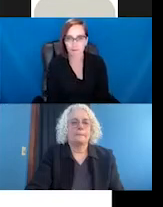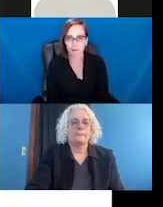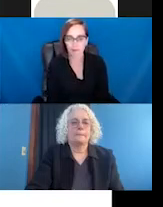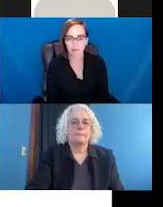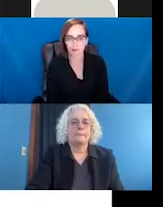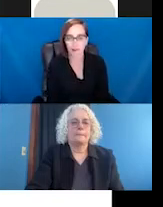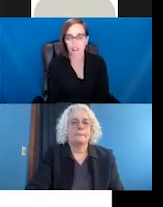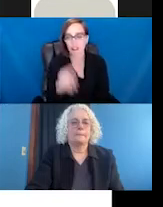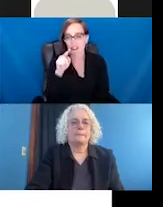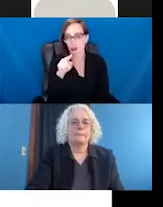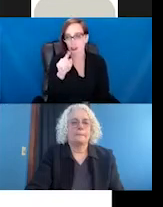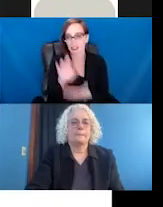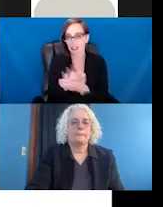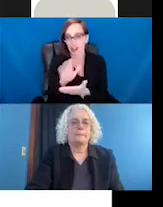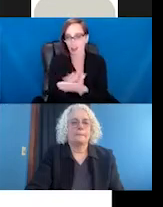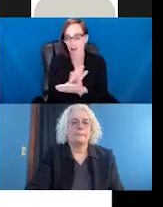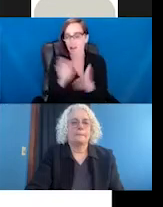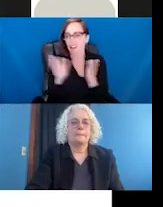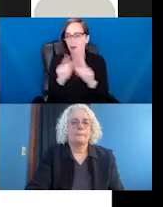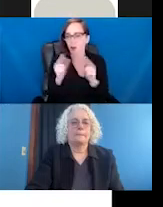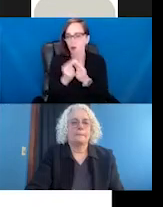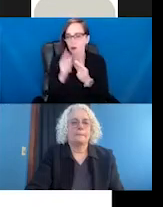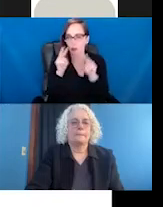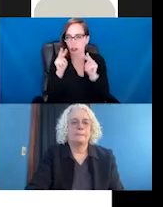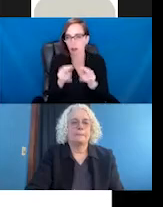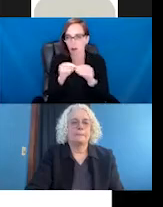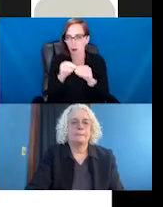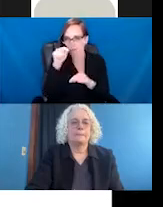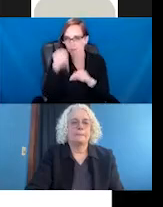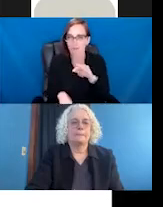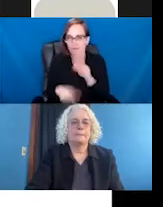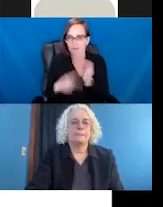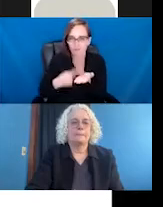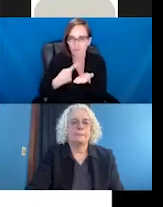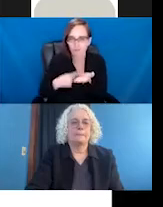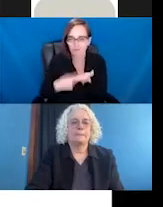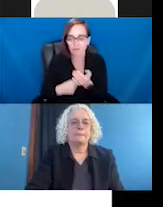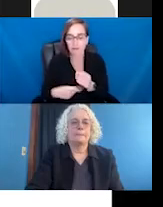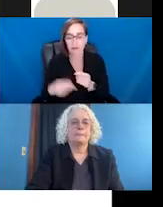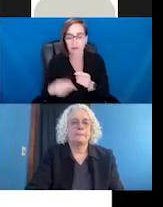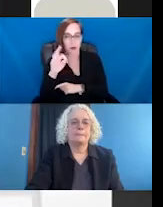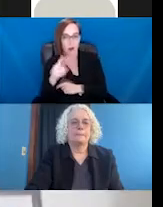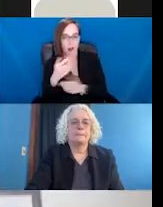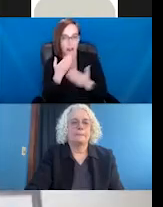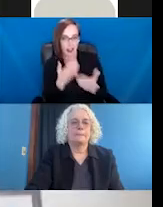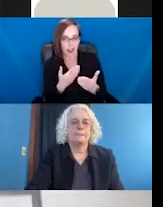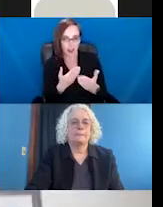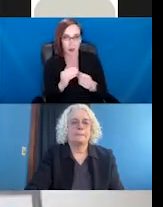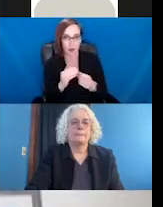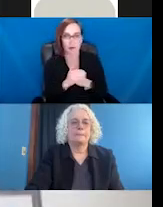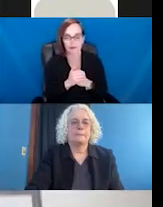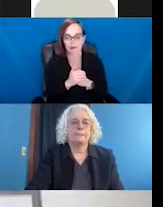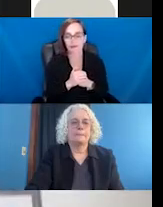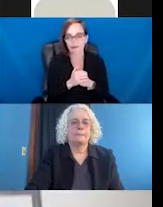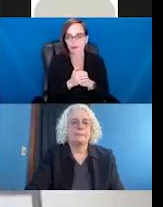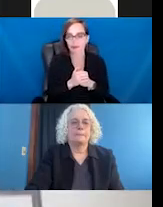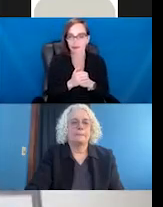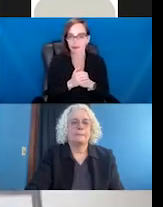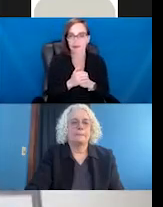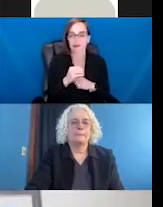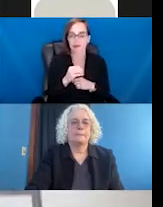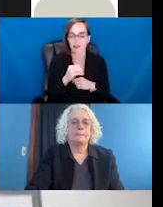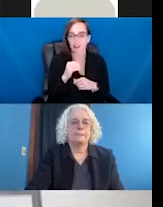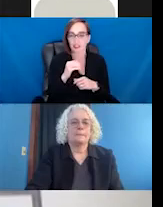Great. So again, just trying to capture, and again, a lot of information in the bullets. What did we learn? What are our areas of focus and